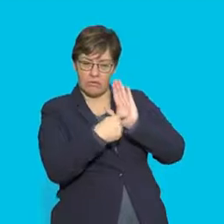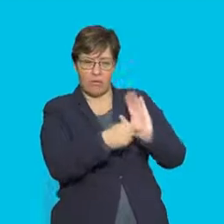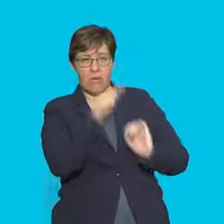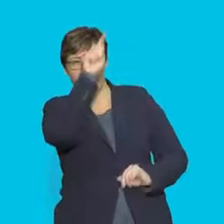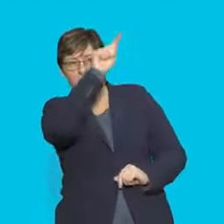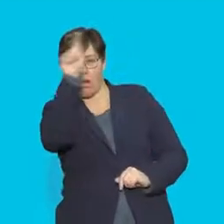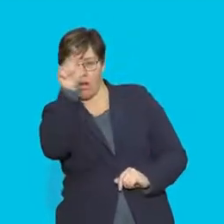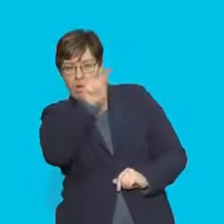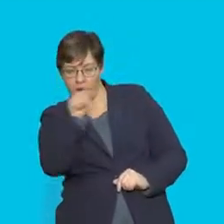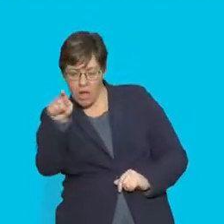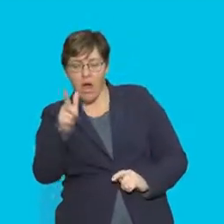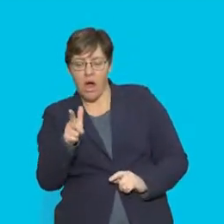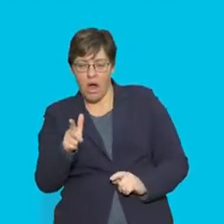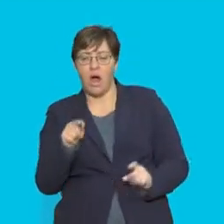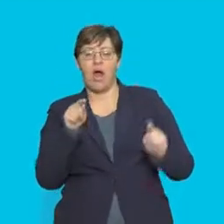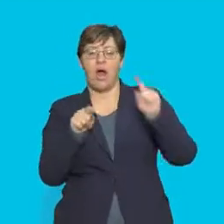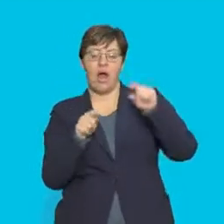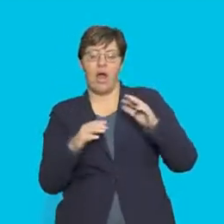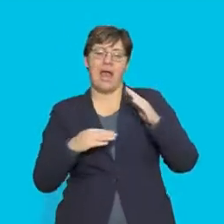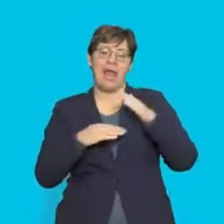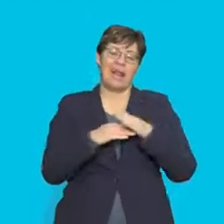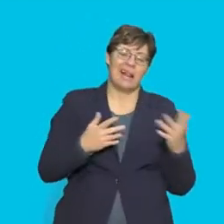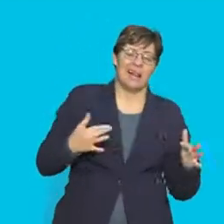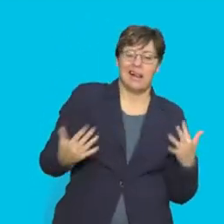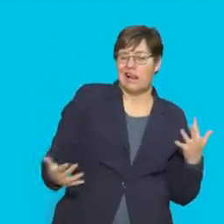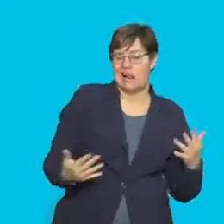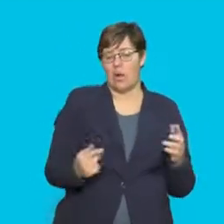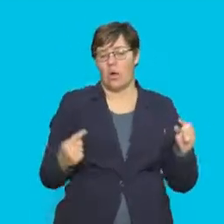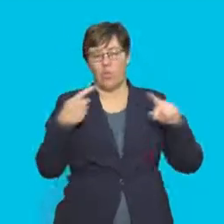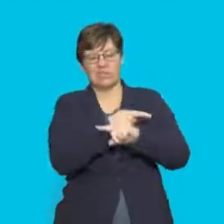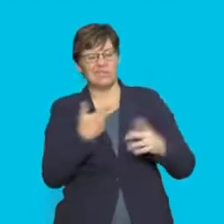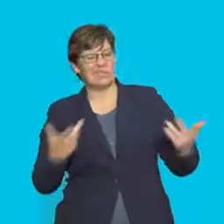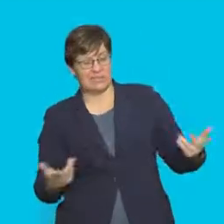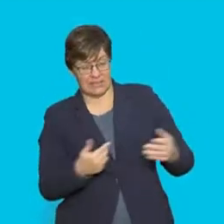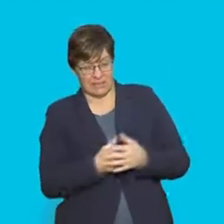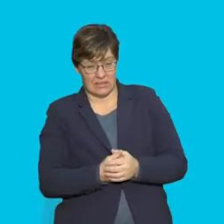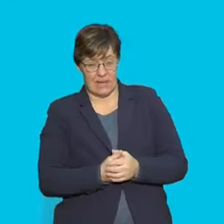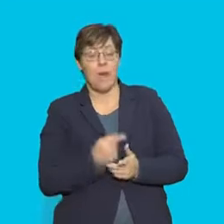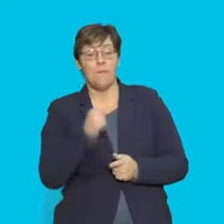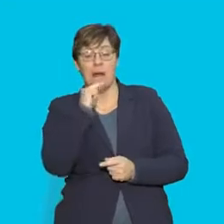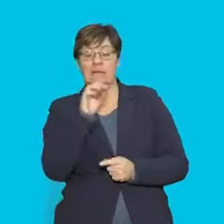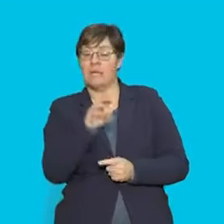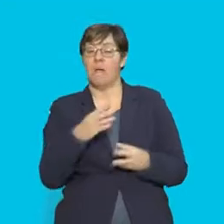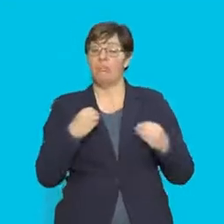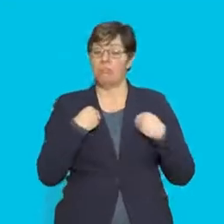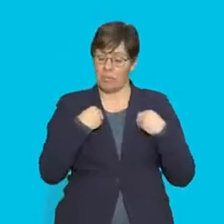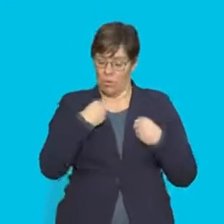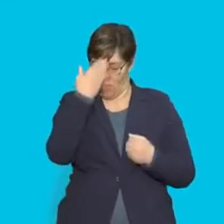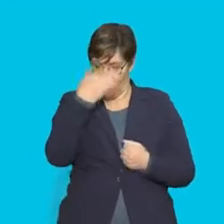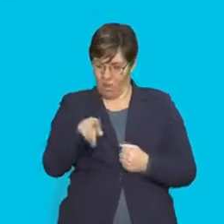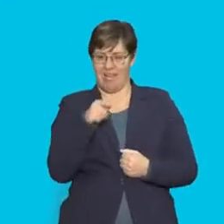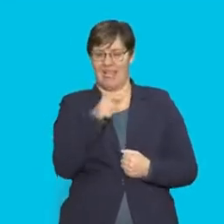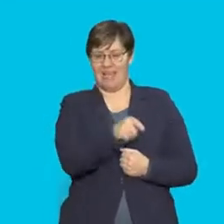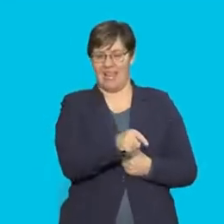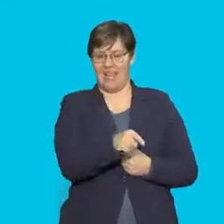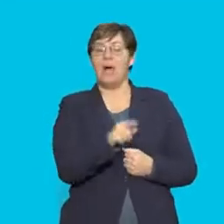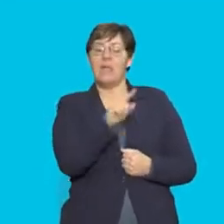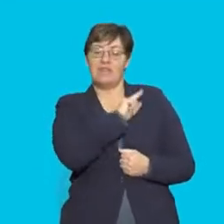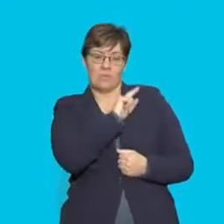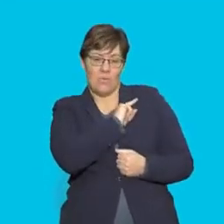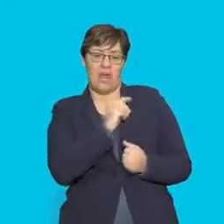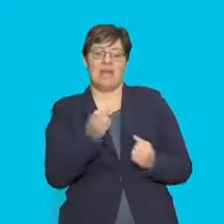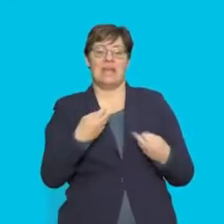statement, then you will always say my reason is given, right? But if it's because of a certain property that you know based on those two